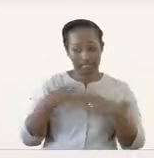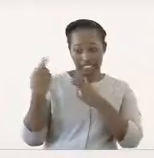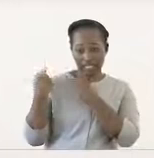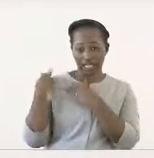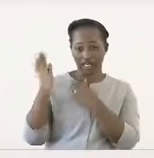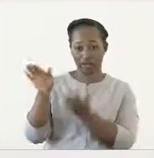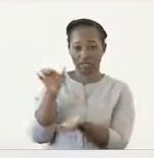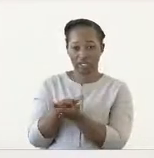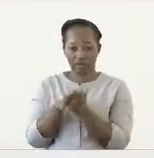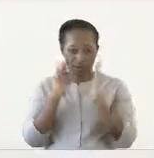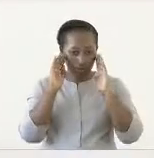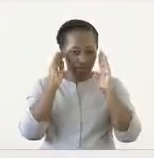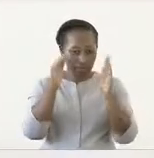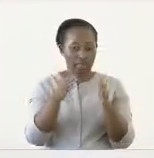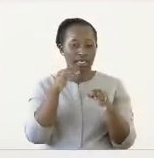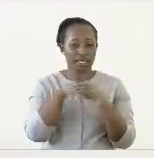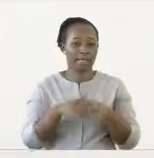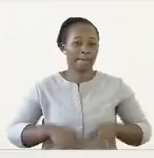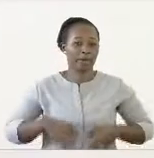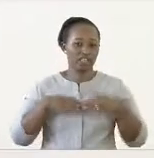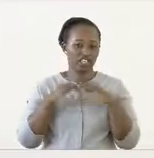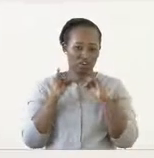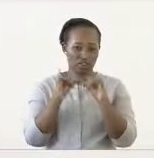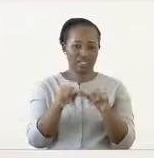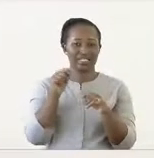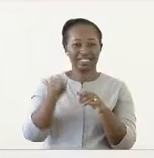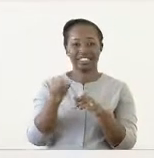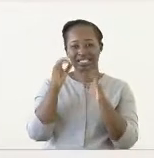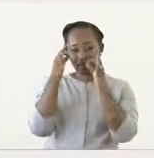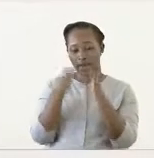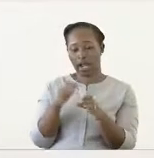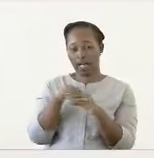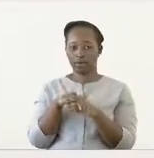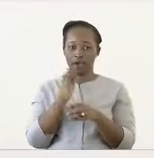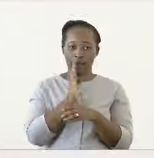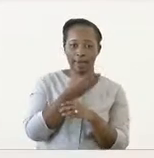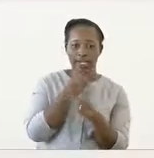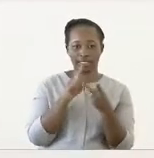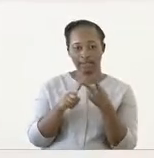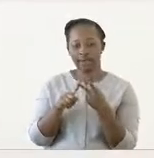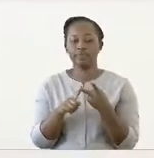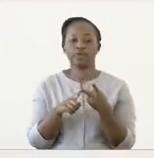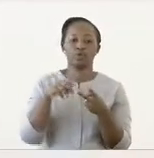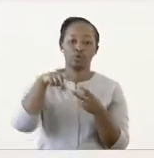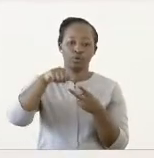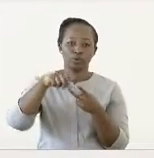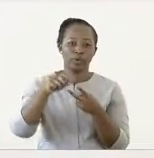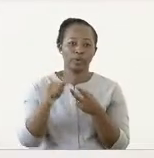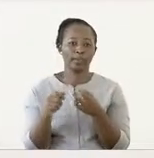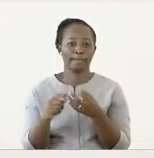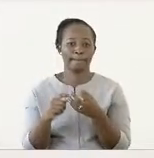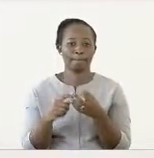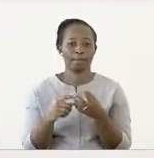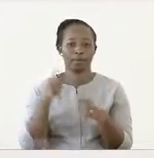substances in the body constantly. These substances include water, it includes mineral salts. When